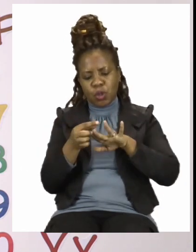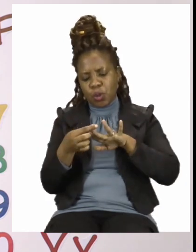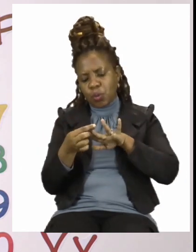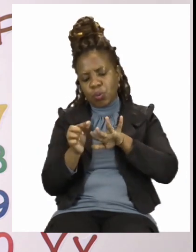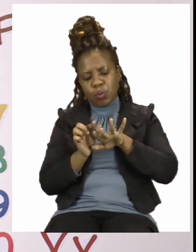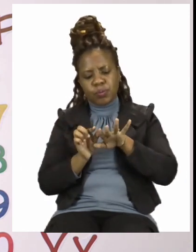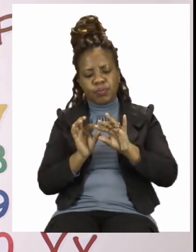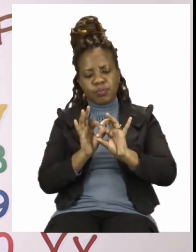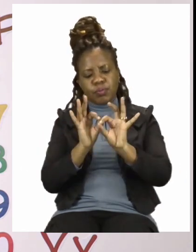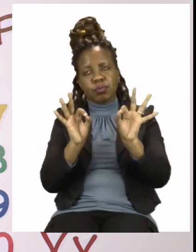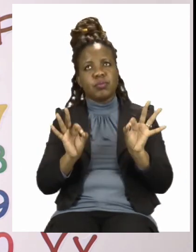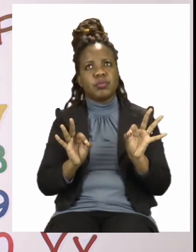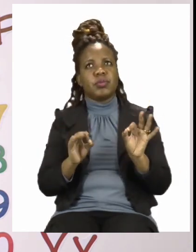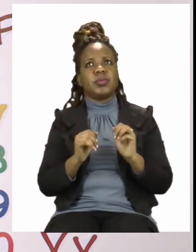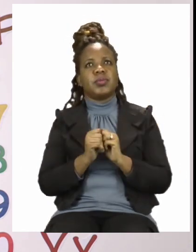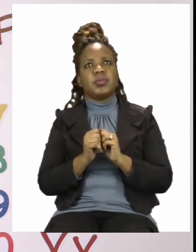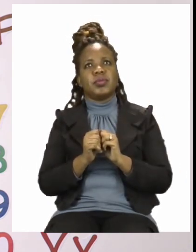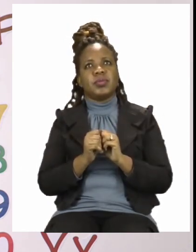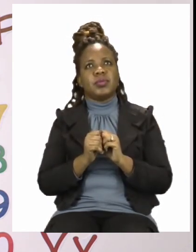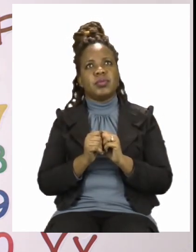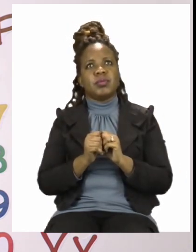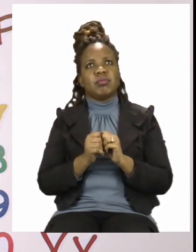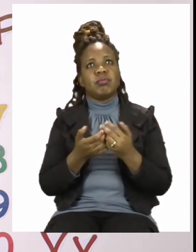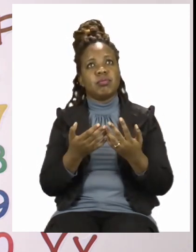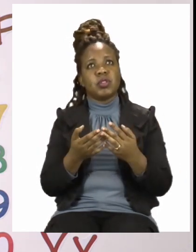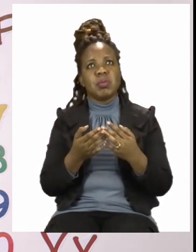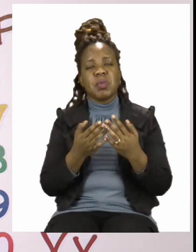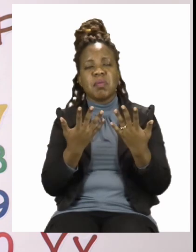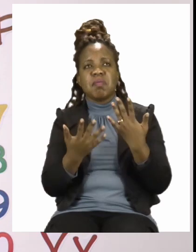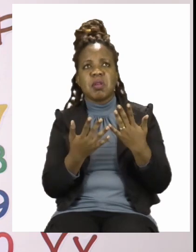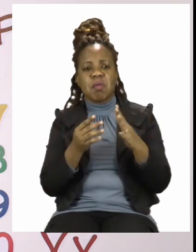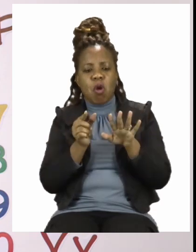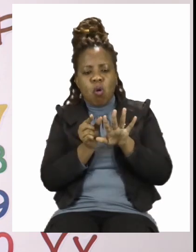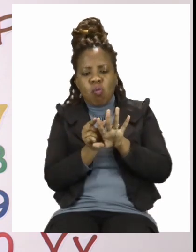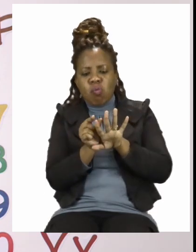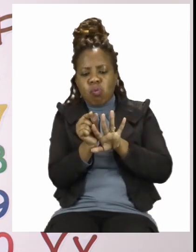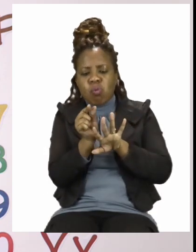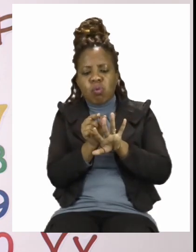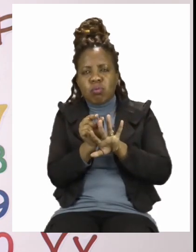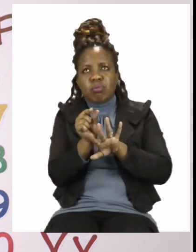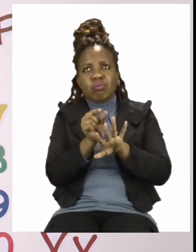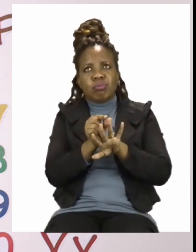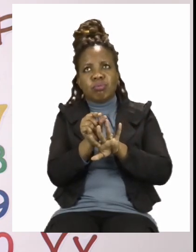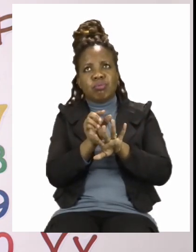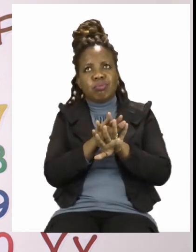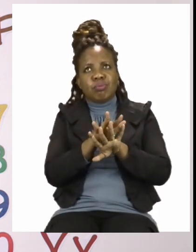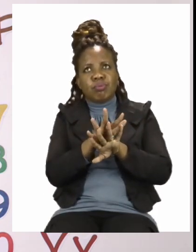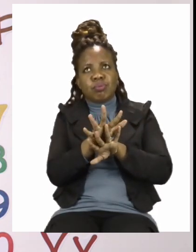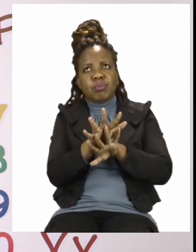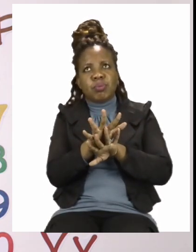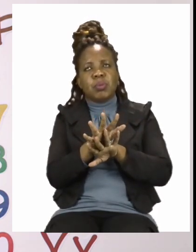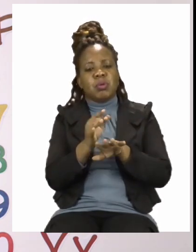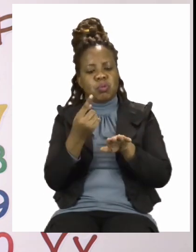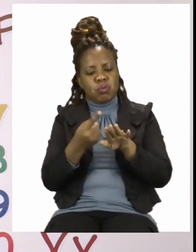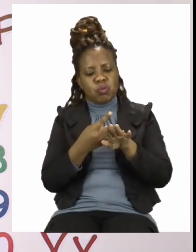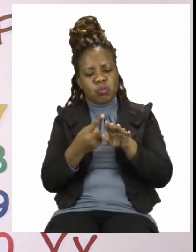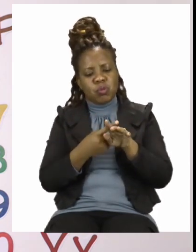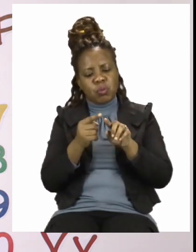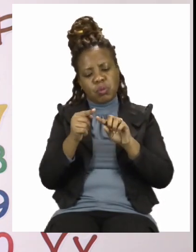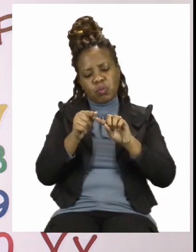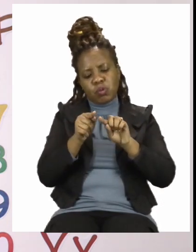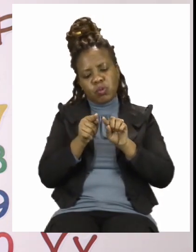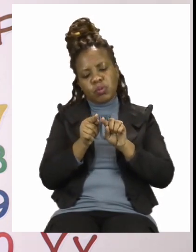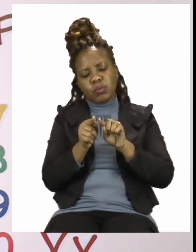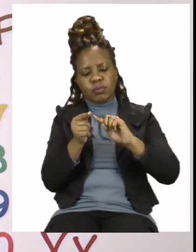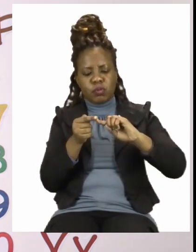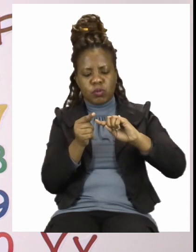long, you can use a nail file to file them down to a nice size. So these are the